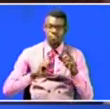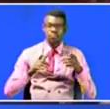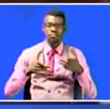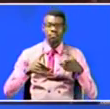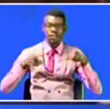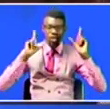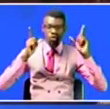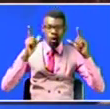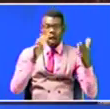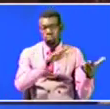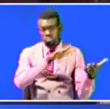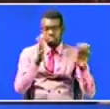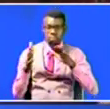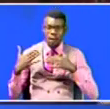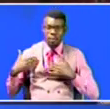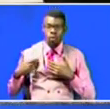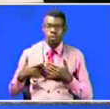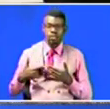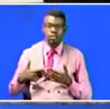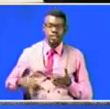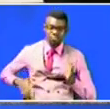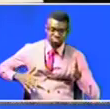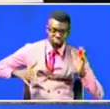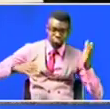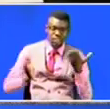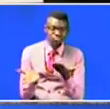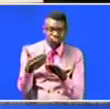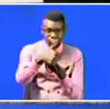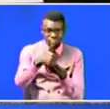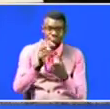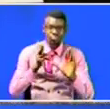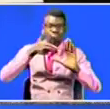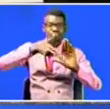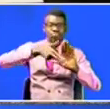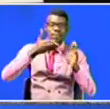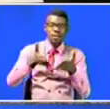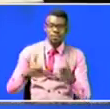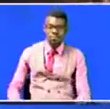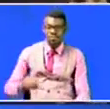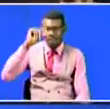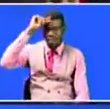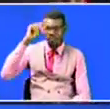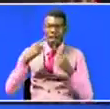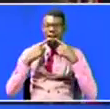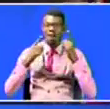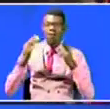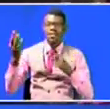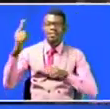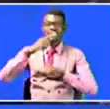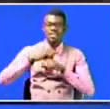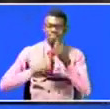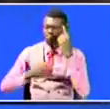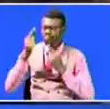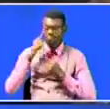rushed to fetch petrol that was spilling out of the vehicle. The government declared 3 days of mourning and President